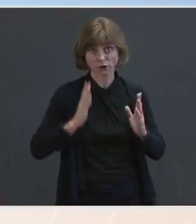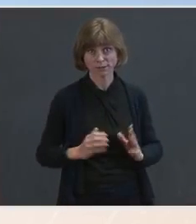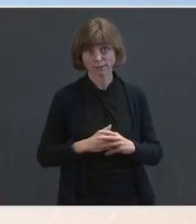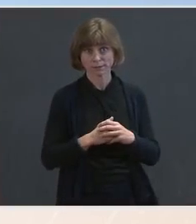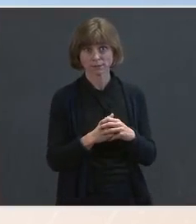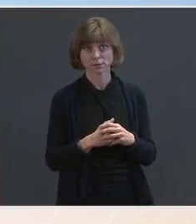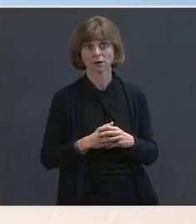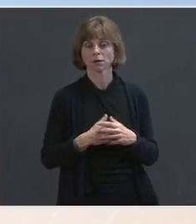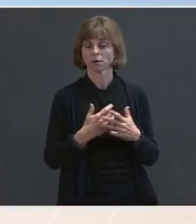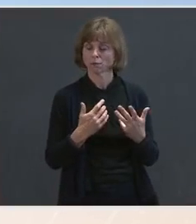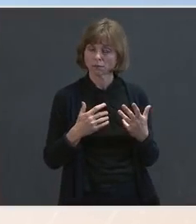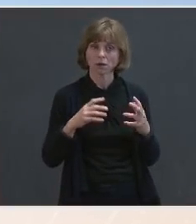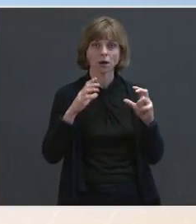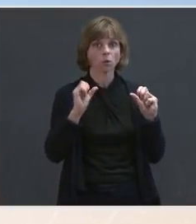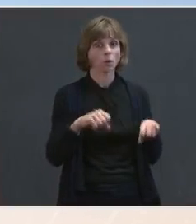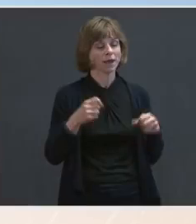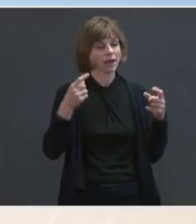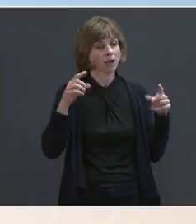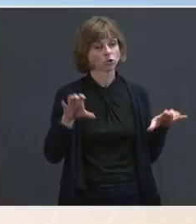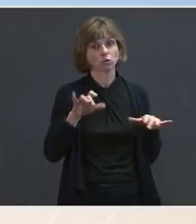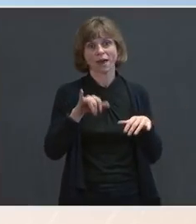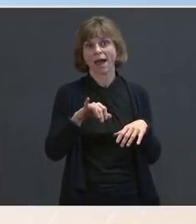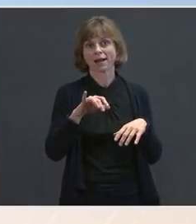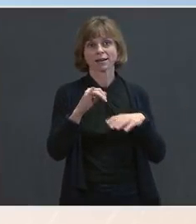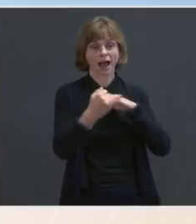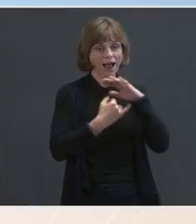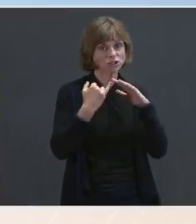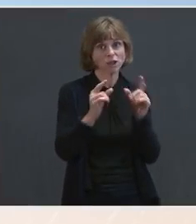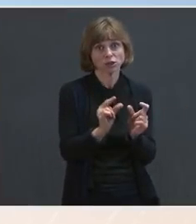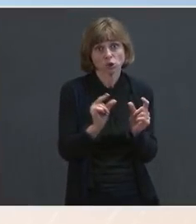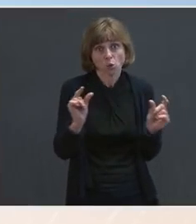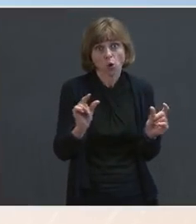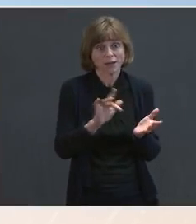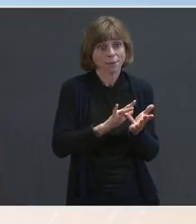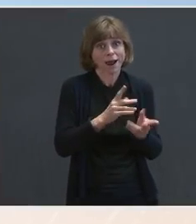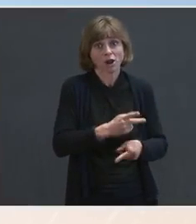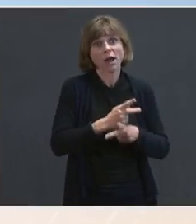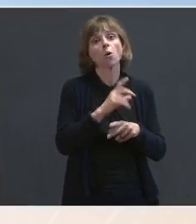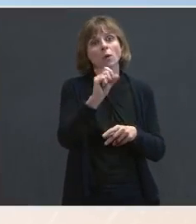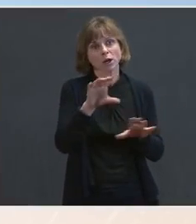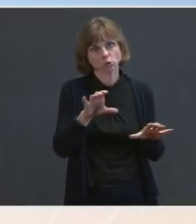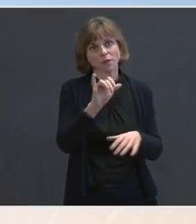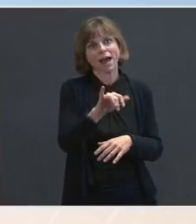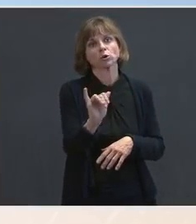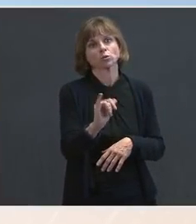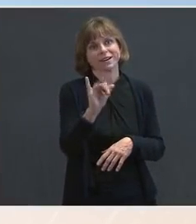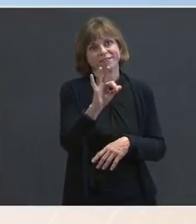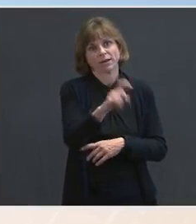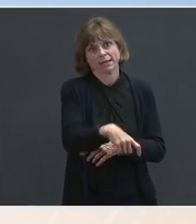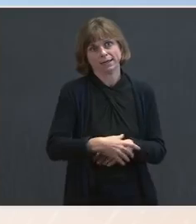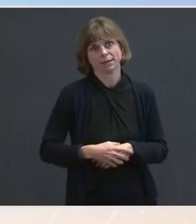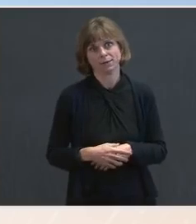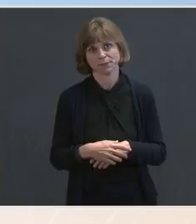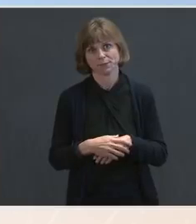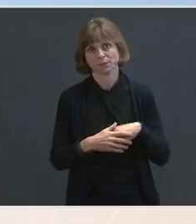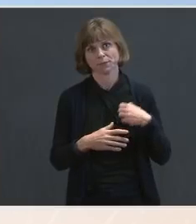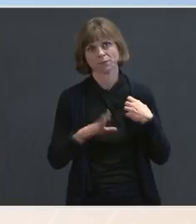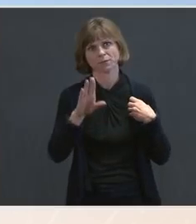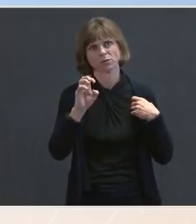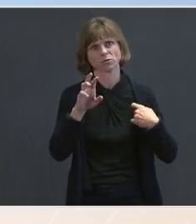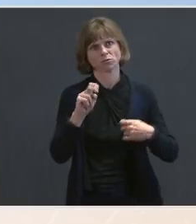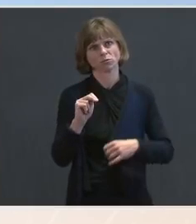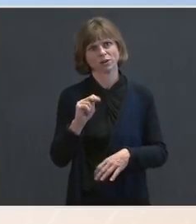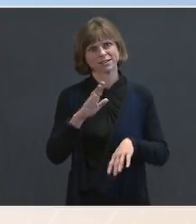place, and that steps for isolation, quarantining, and medical care can be taken should that be needed. Is there a reason why the burden is on state and